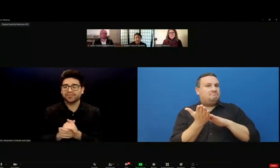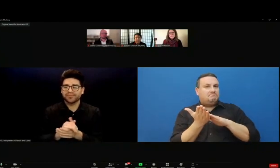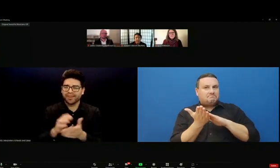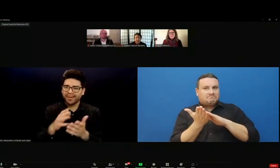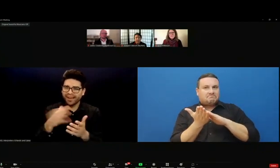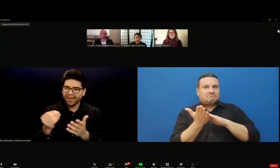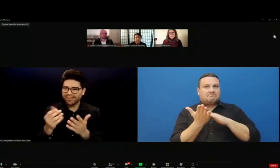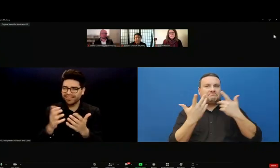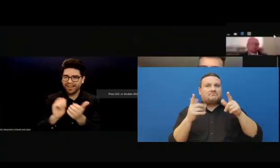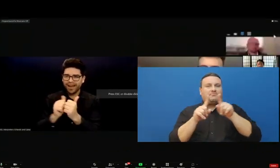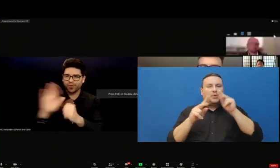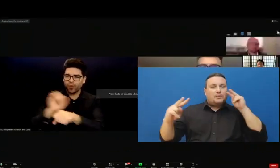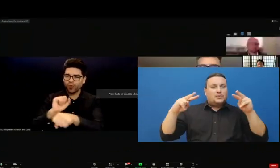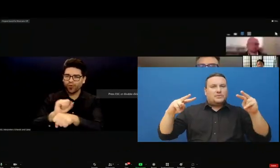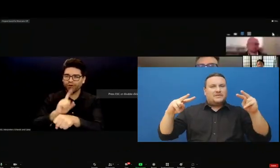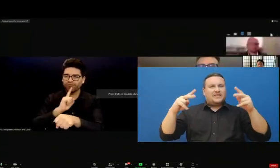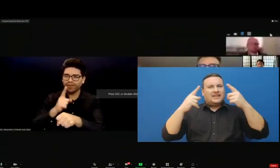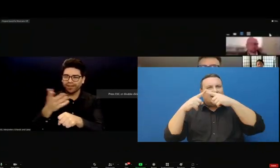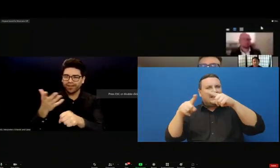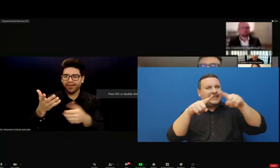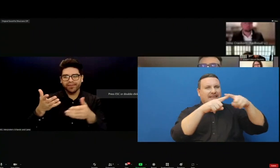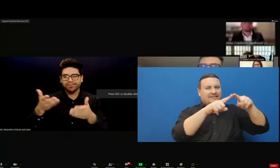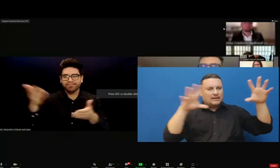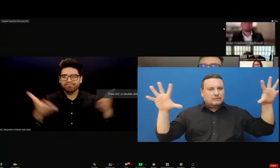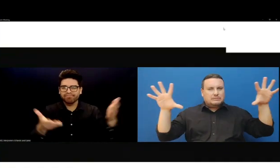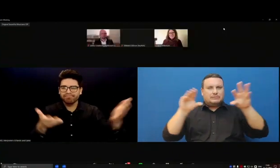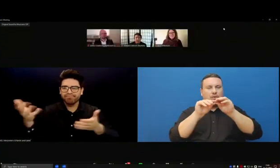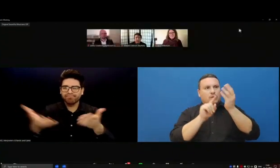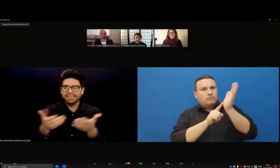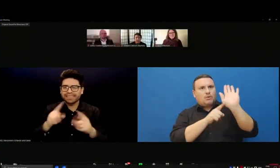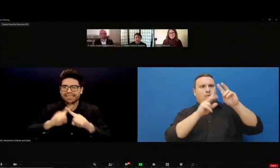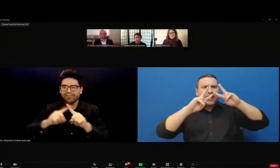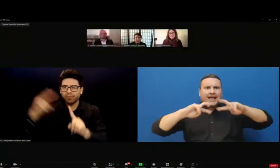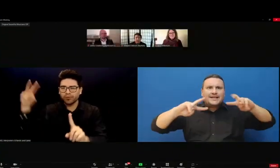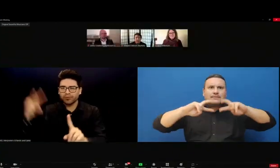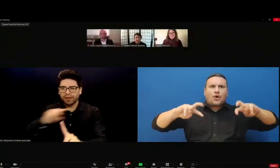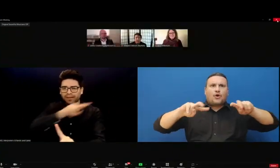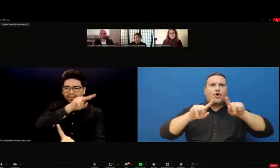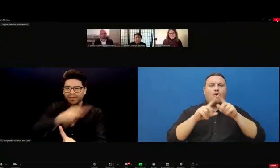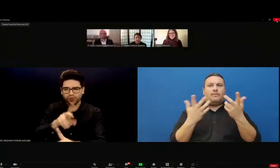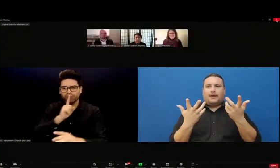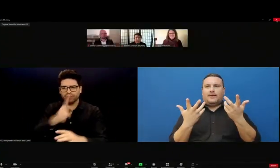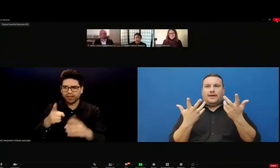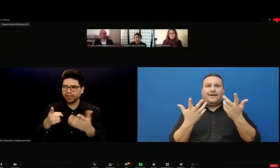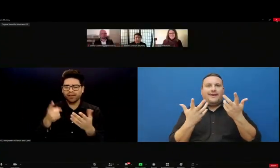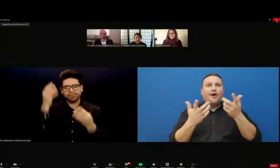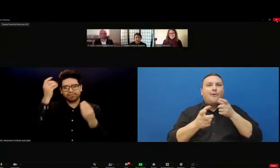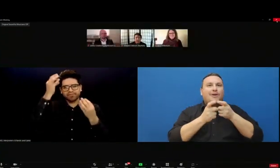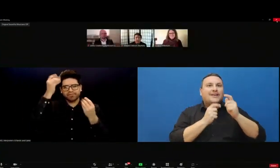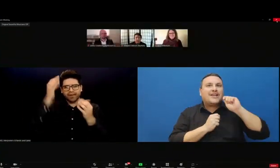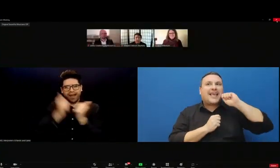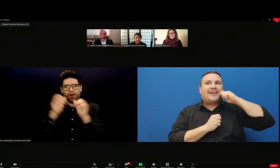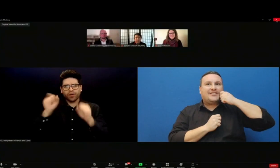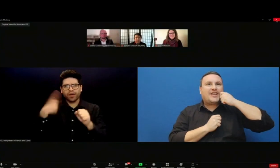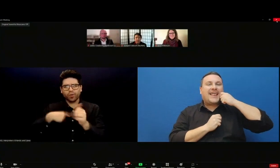together different perspectives to enlighten the notion, to explore the notion of communicative efficiency, and in the